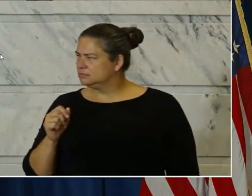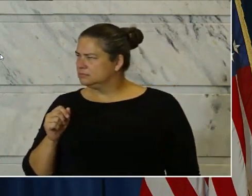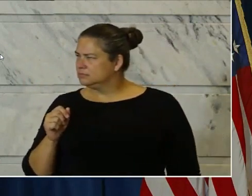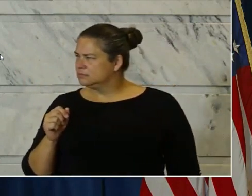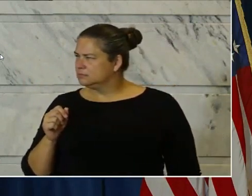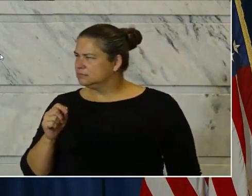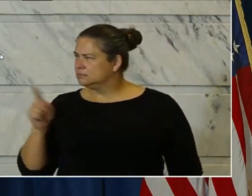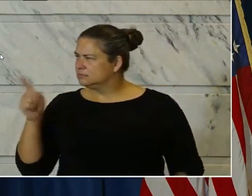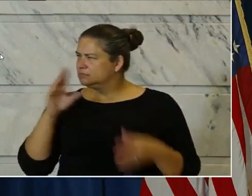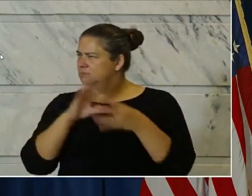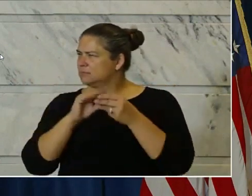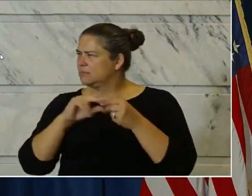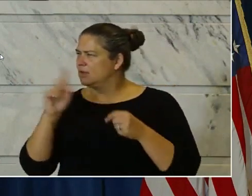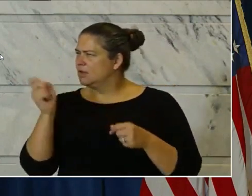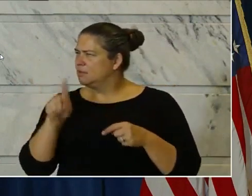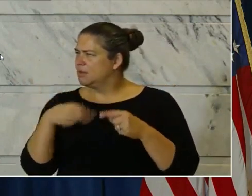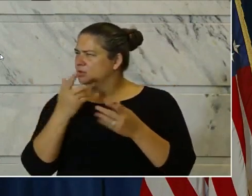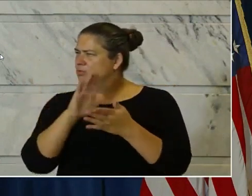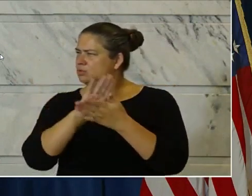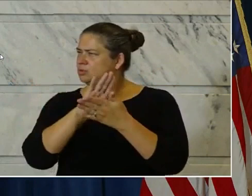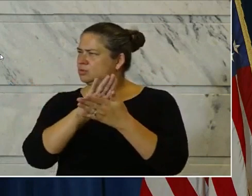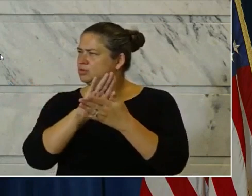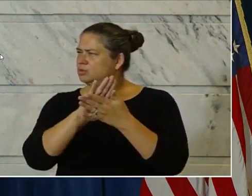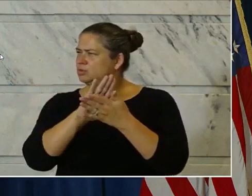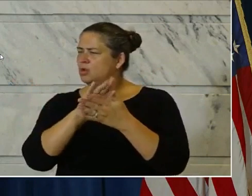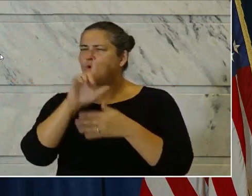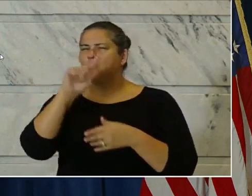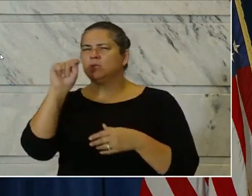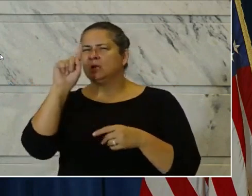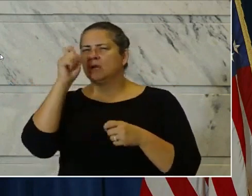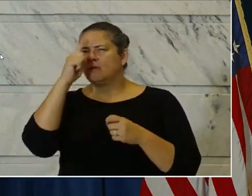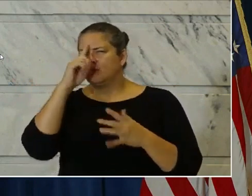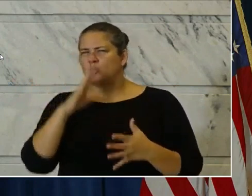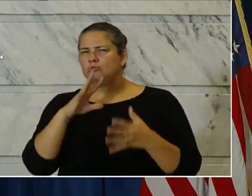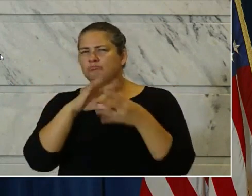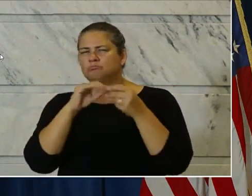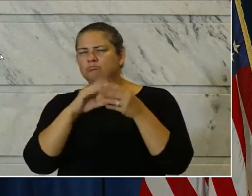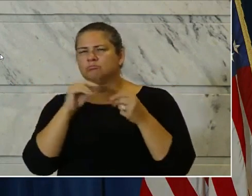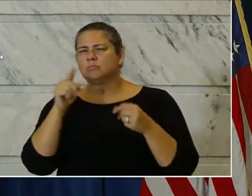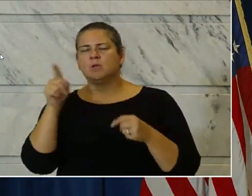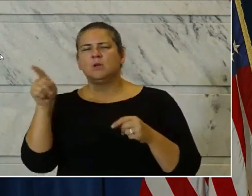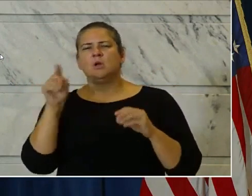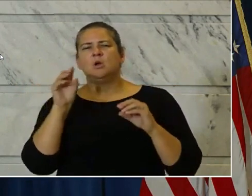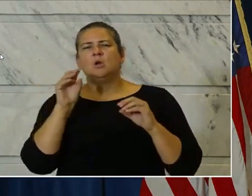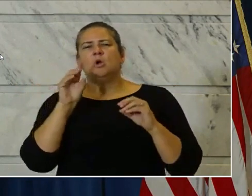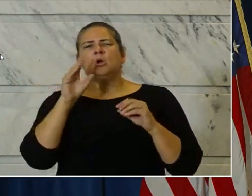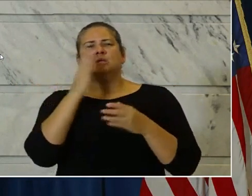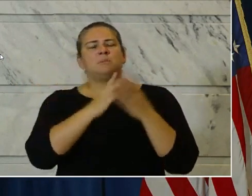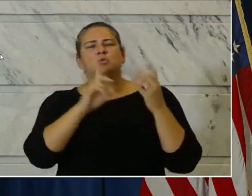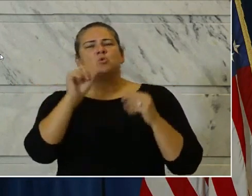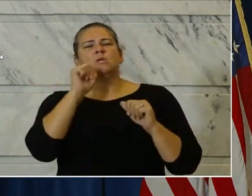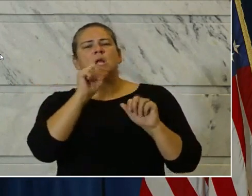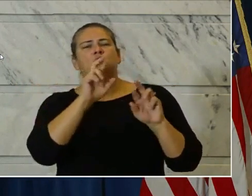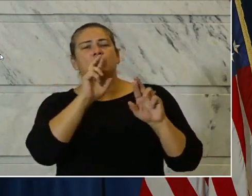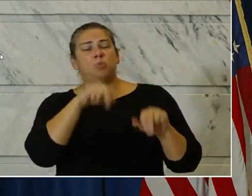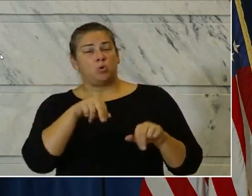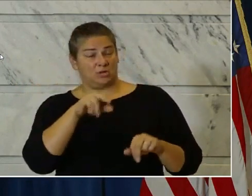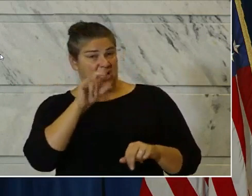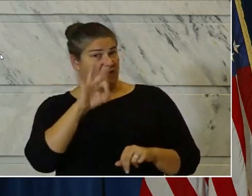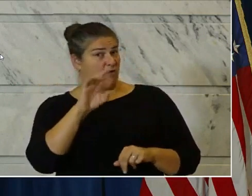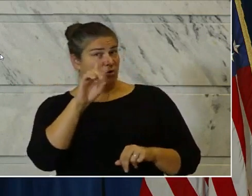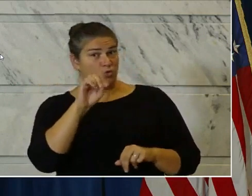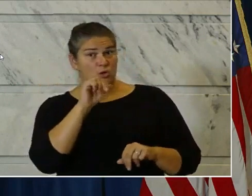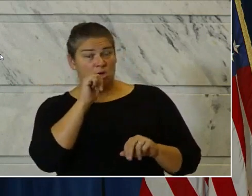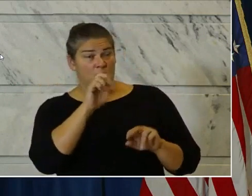or numbers that day. Is there going to be any sort of penalty for schools that do not report on a daily